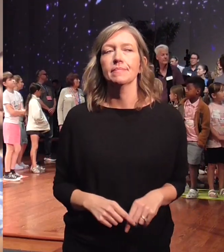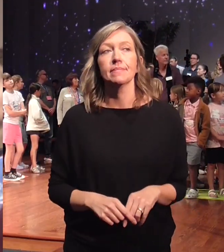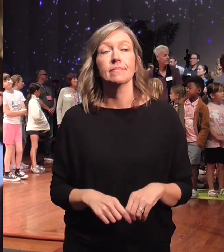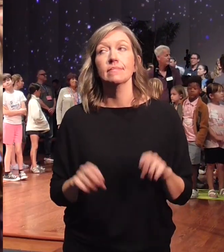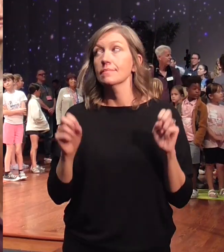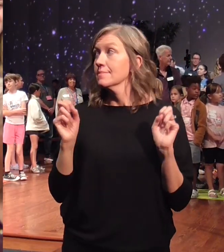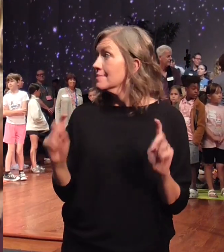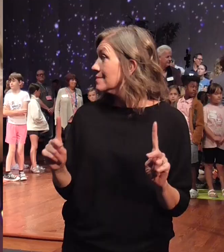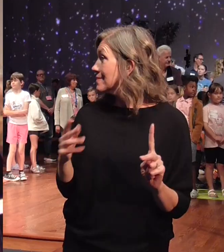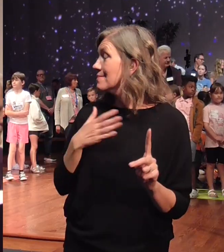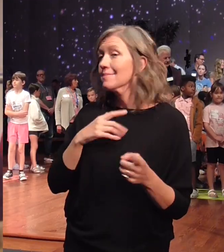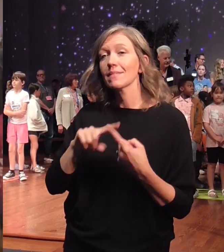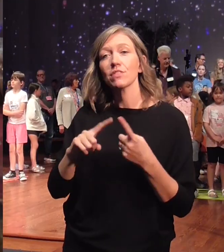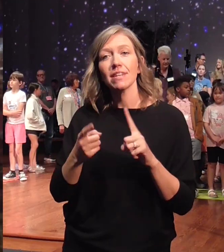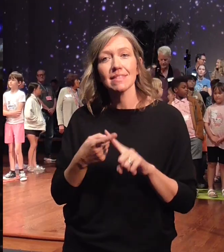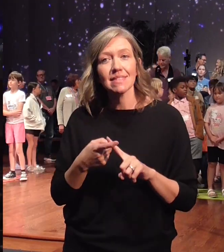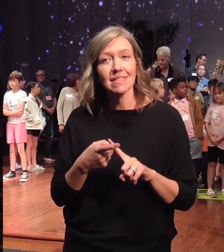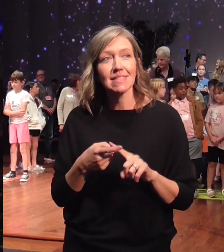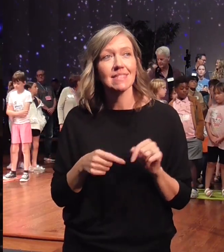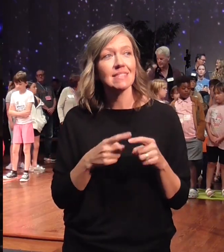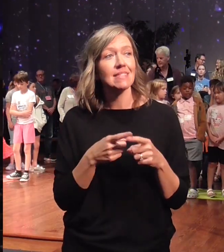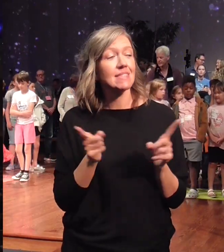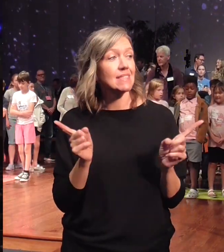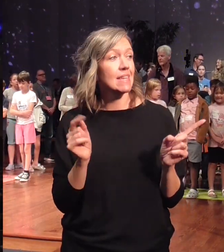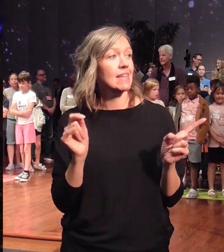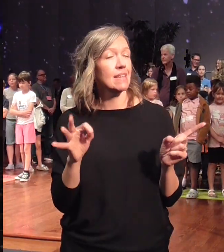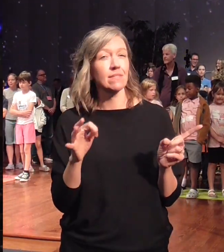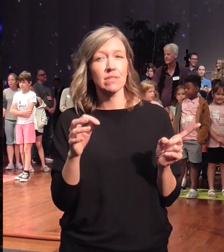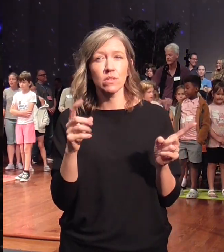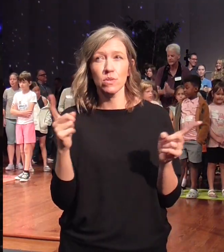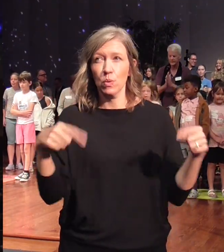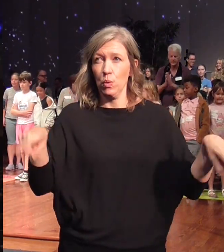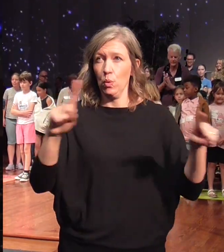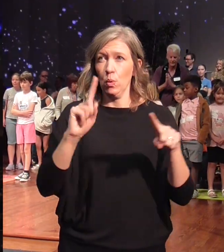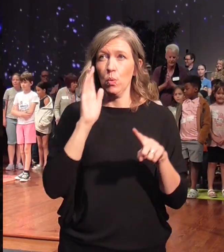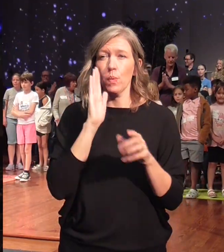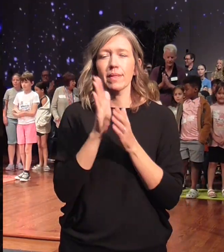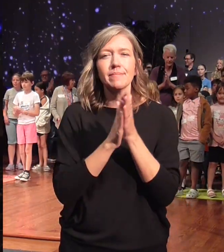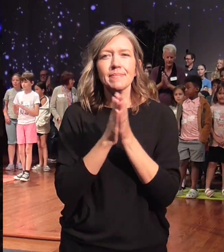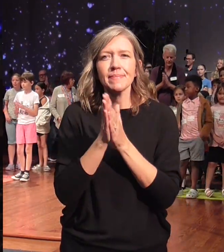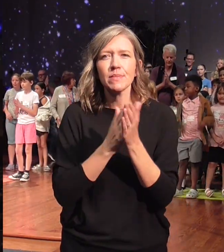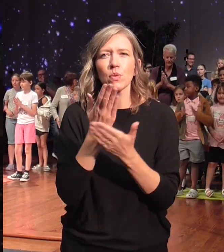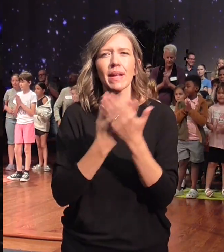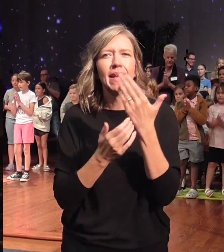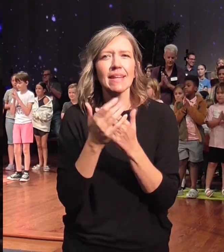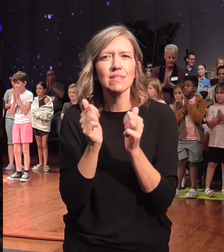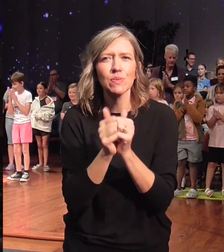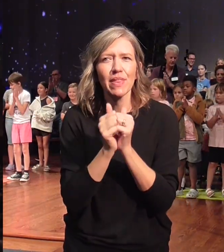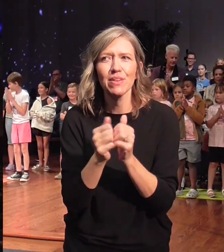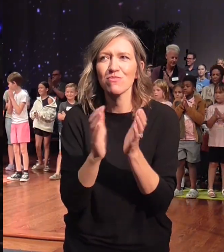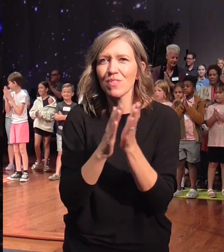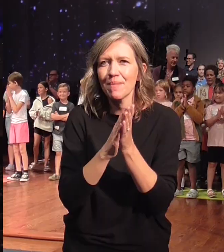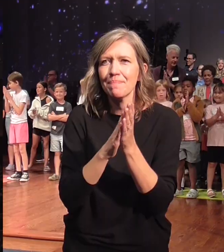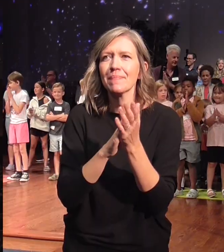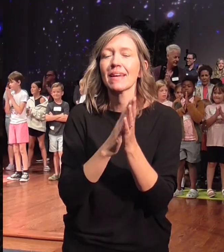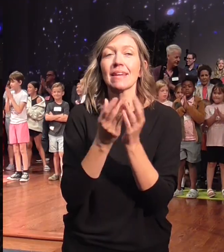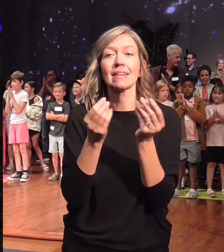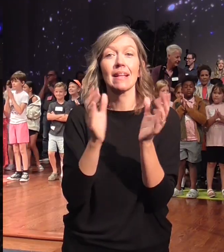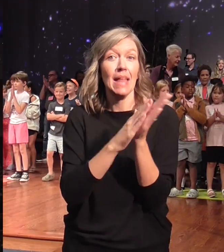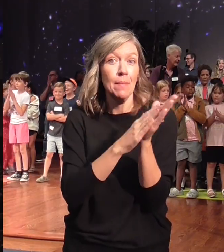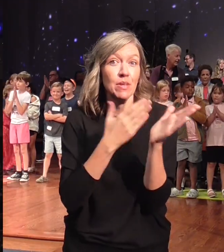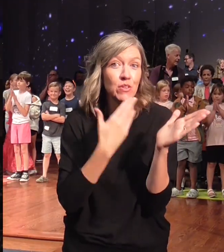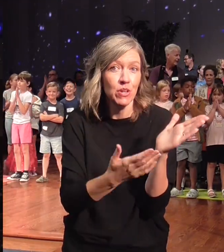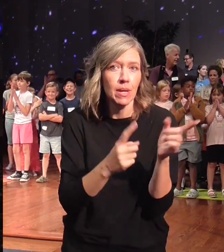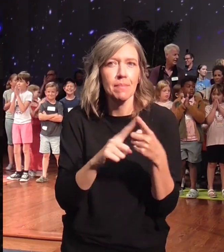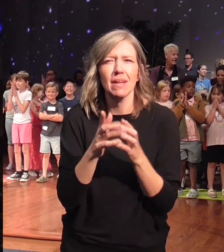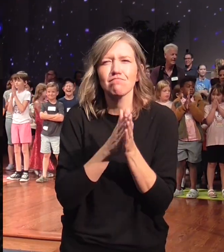All right, my friends, so if you would put those hands together and rub them for me. Clapping is good, but mostly